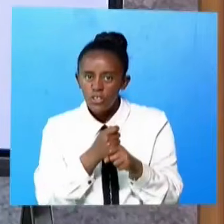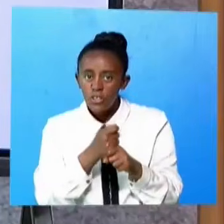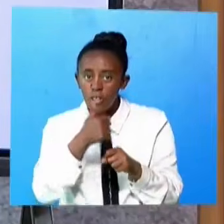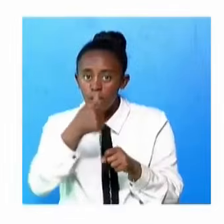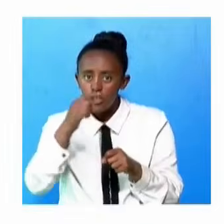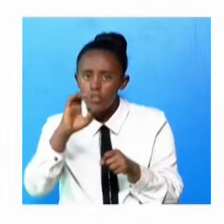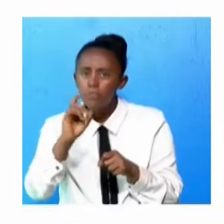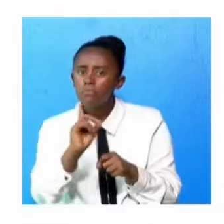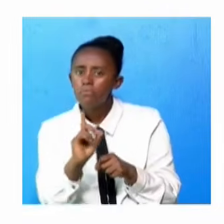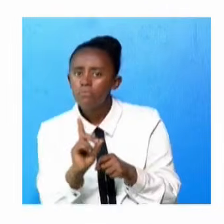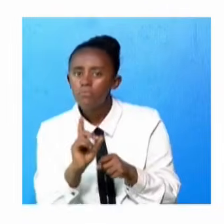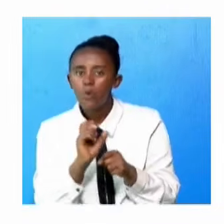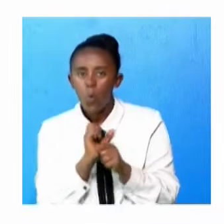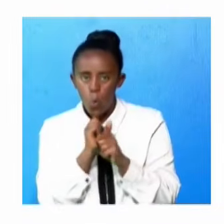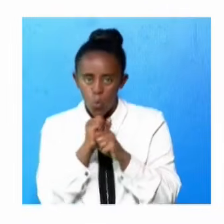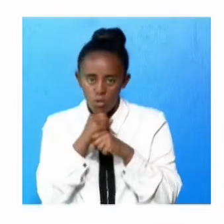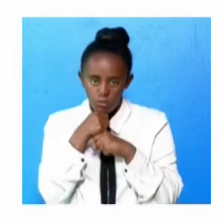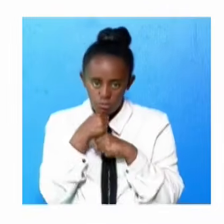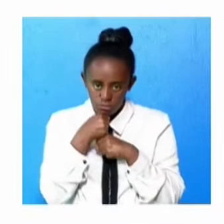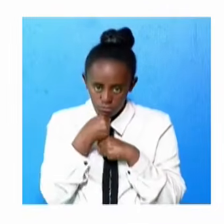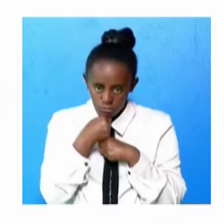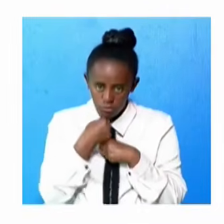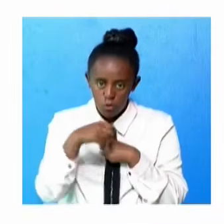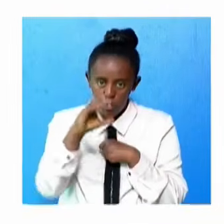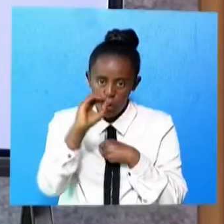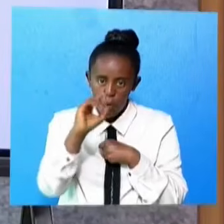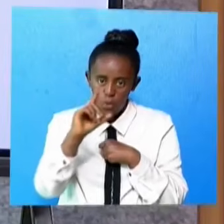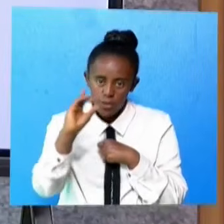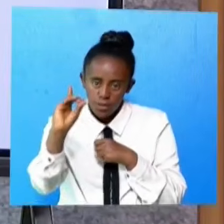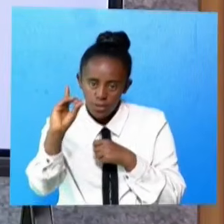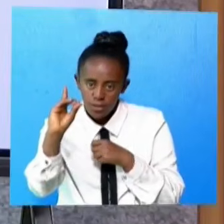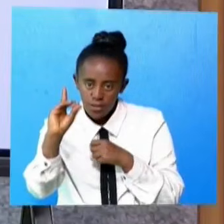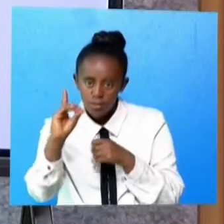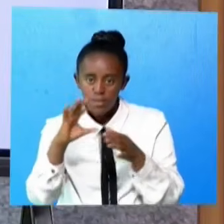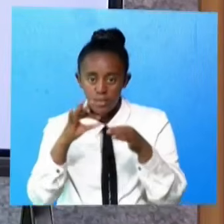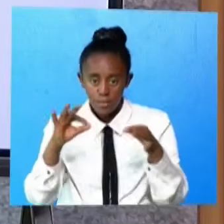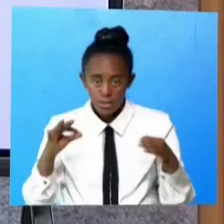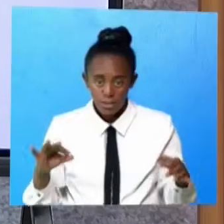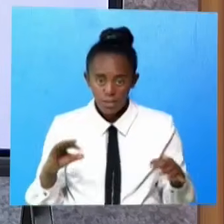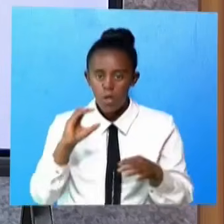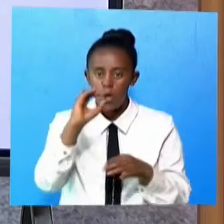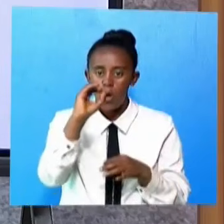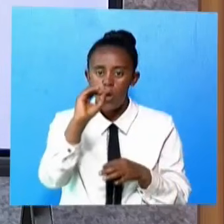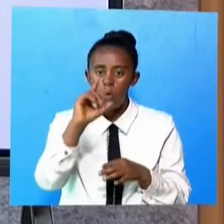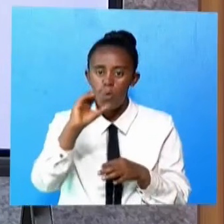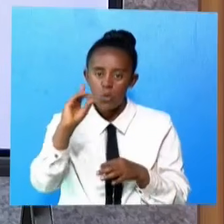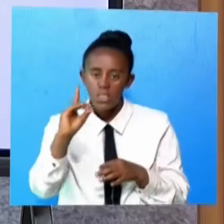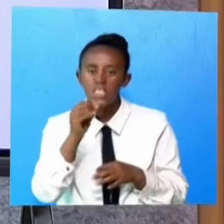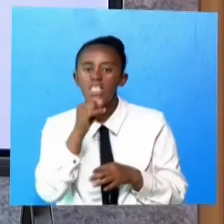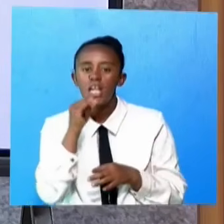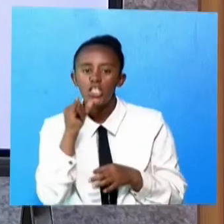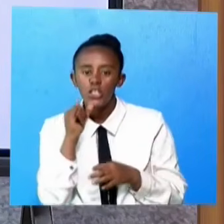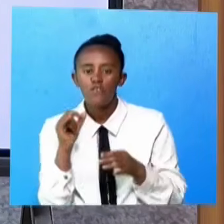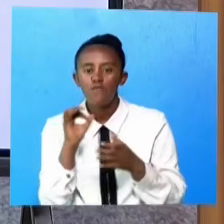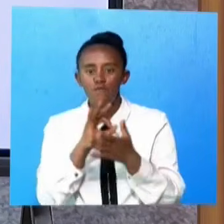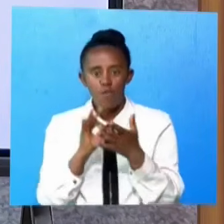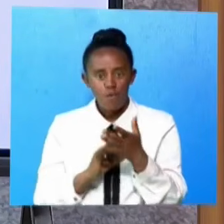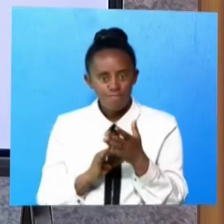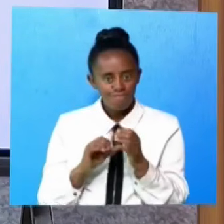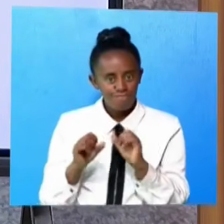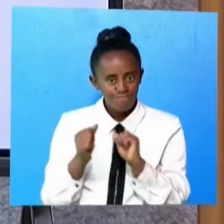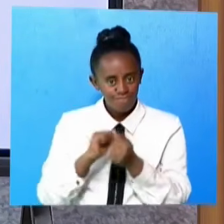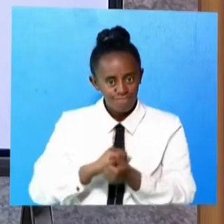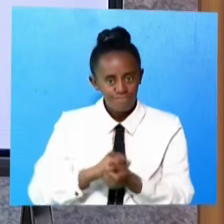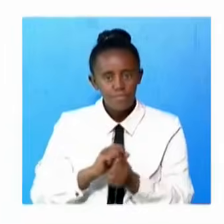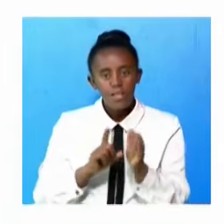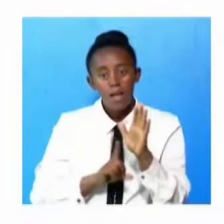what? Old. Yeah, that's why we have to change this age into what? Adjective form. And then